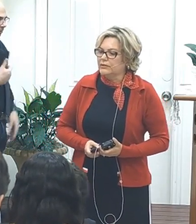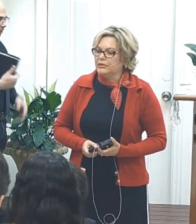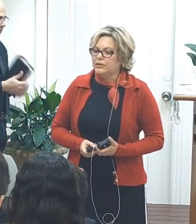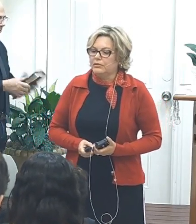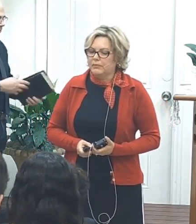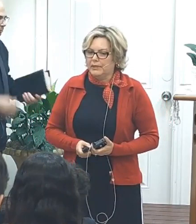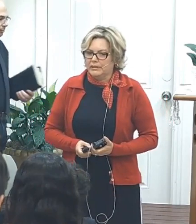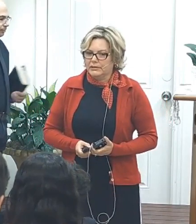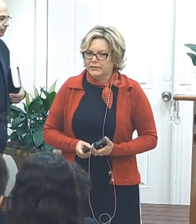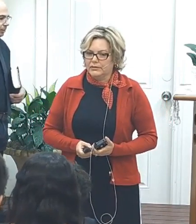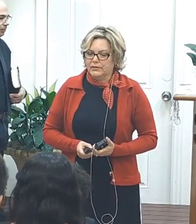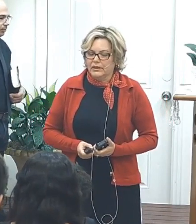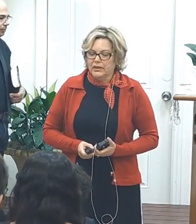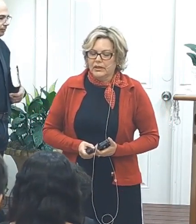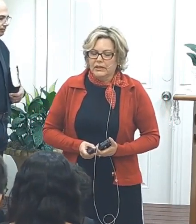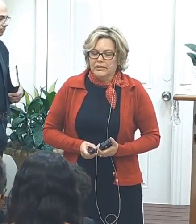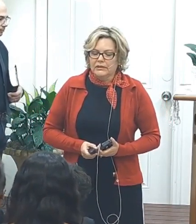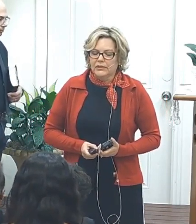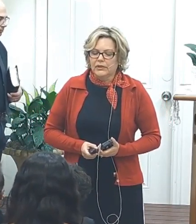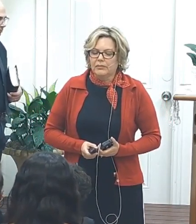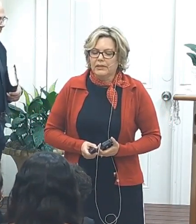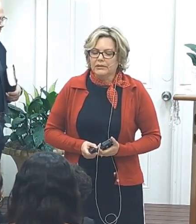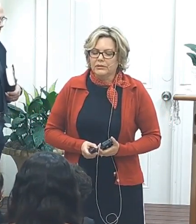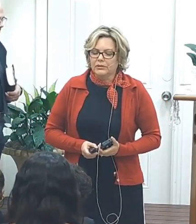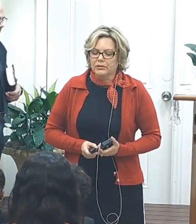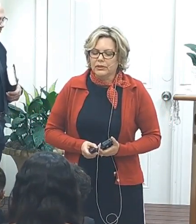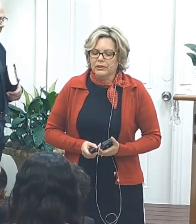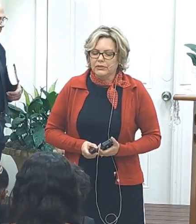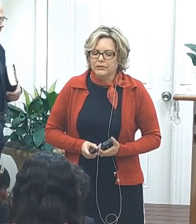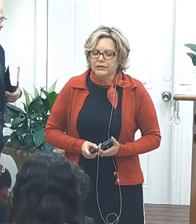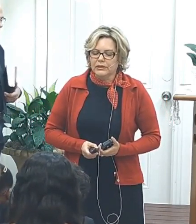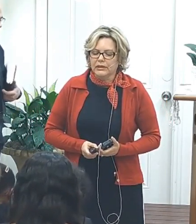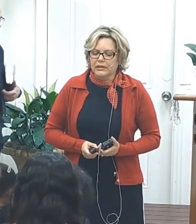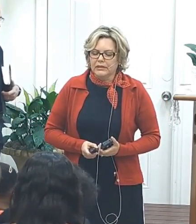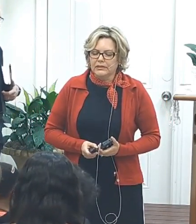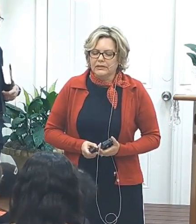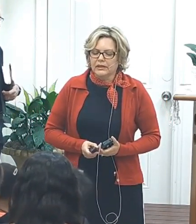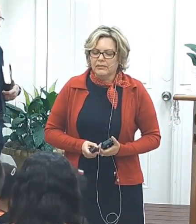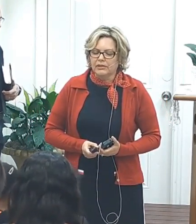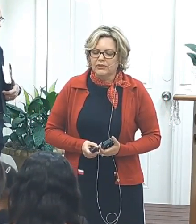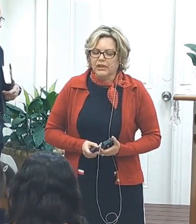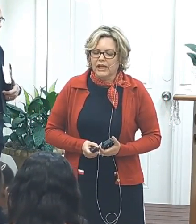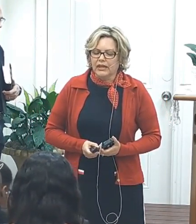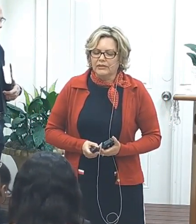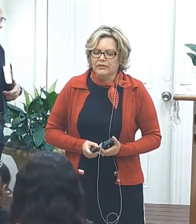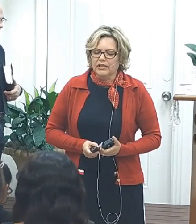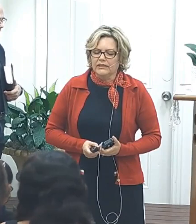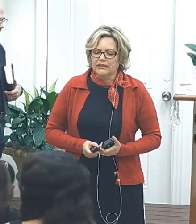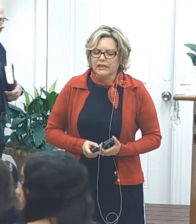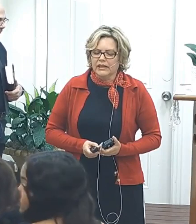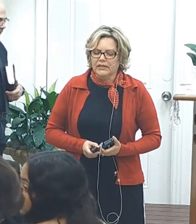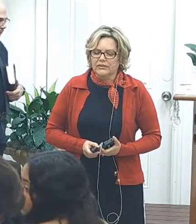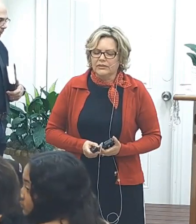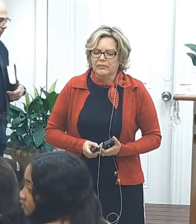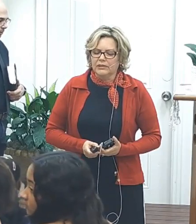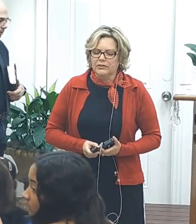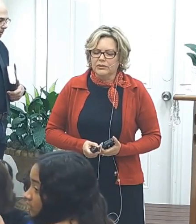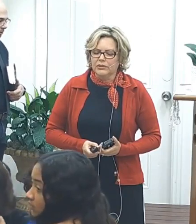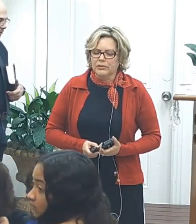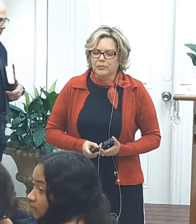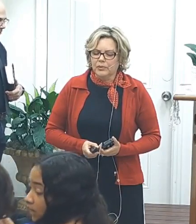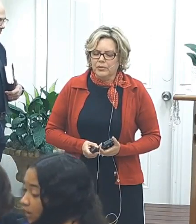The children are going to close their eyes and ask for blessing. Lord, bless your children, intermediary, and the